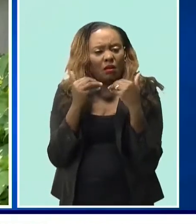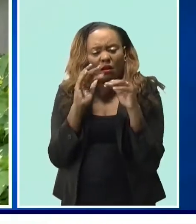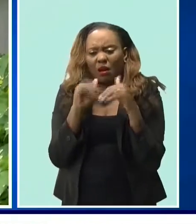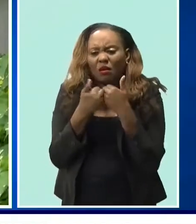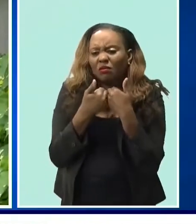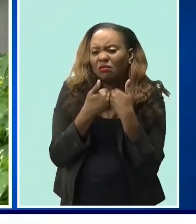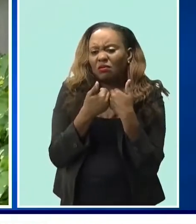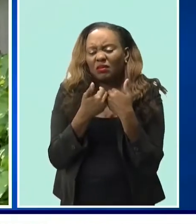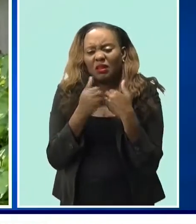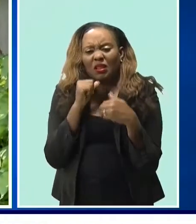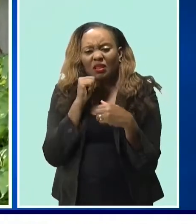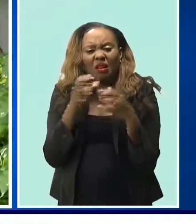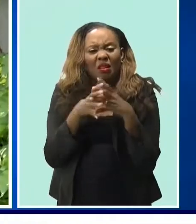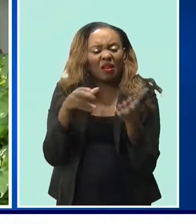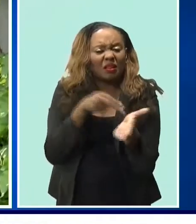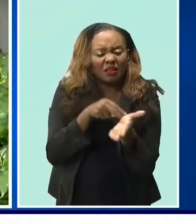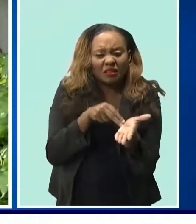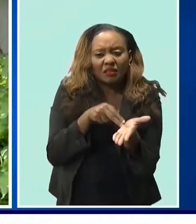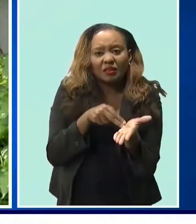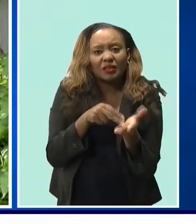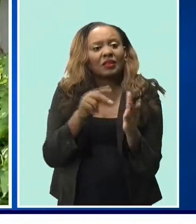provide effective patient care.